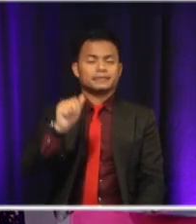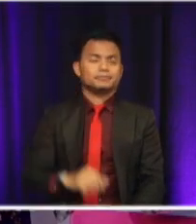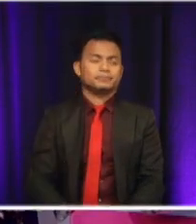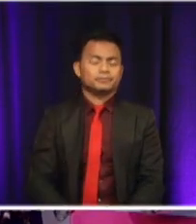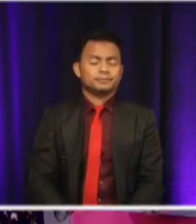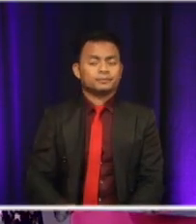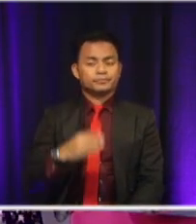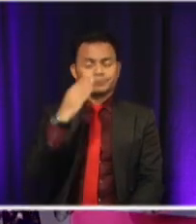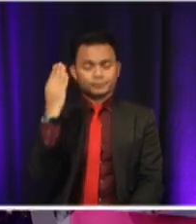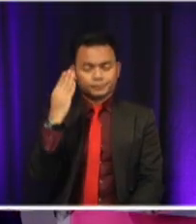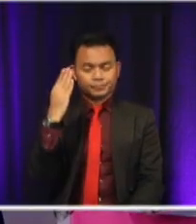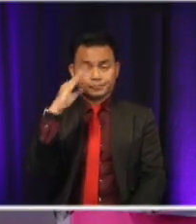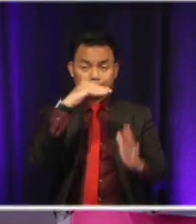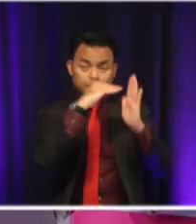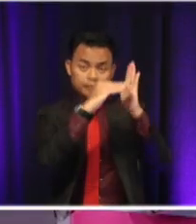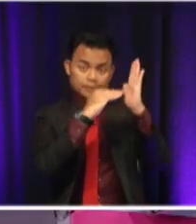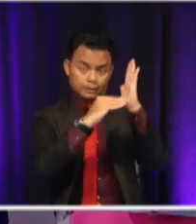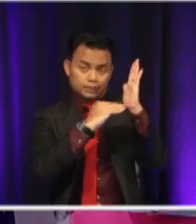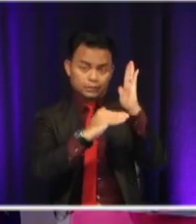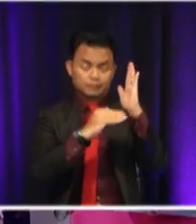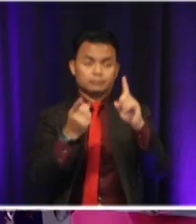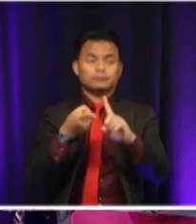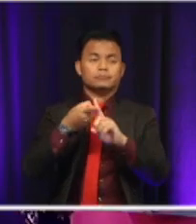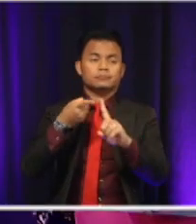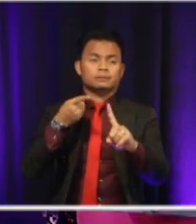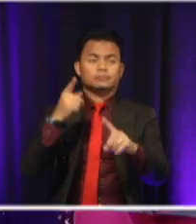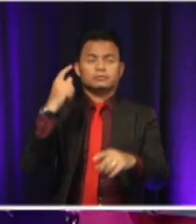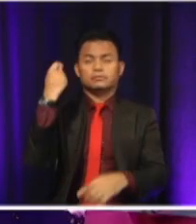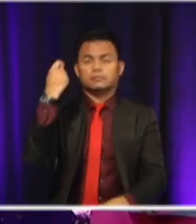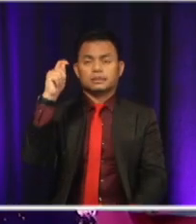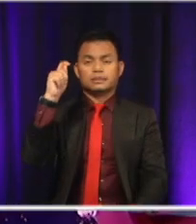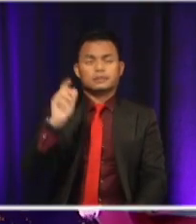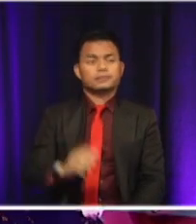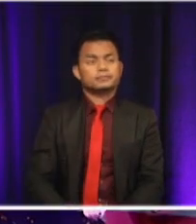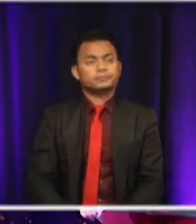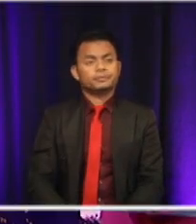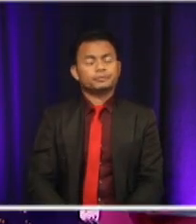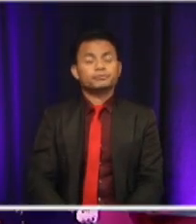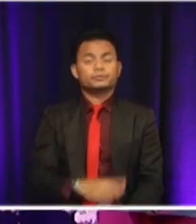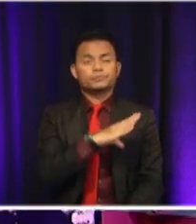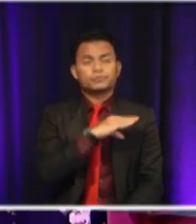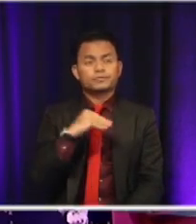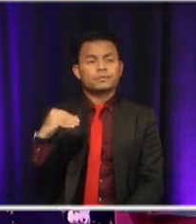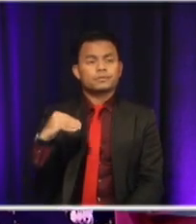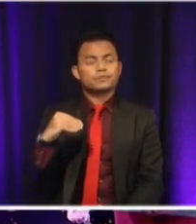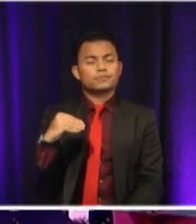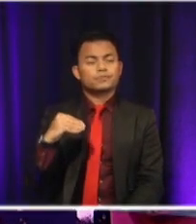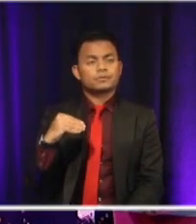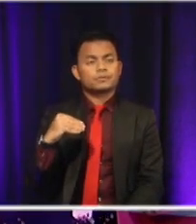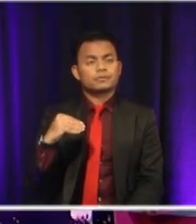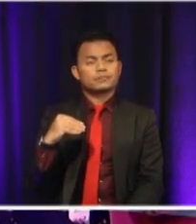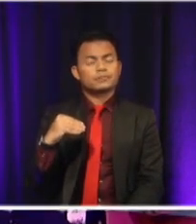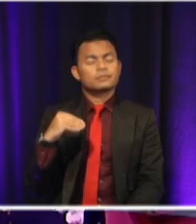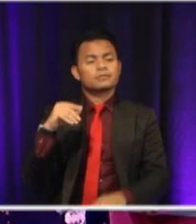or passage, meaning it comes from the text. A given task can very well